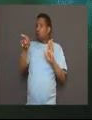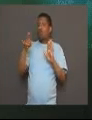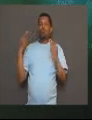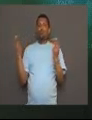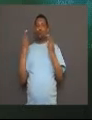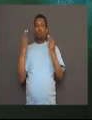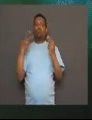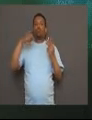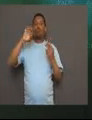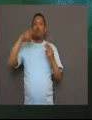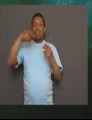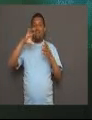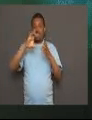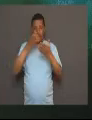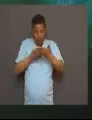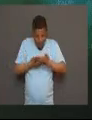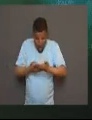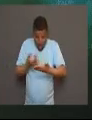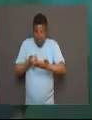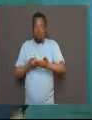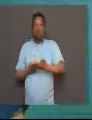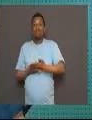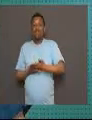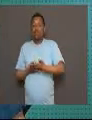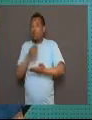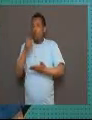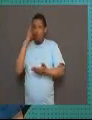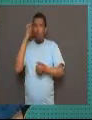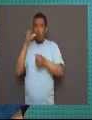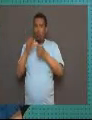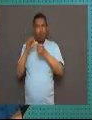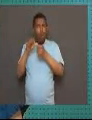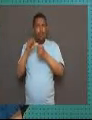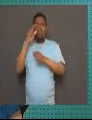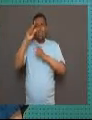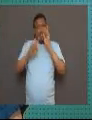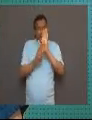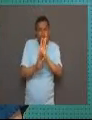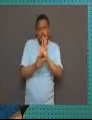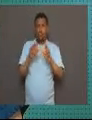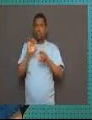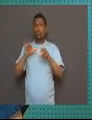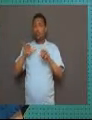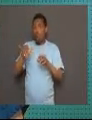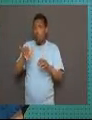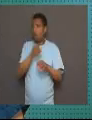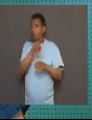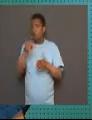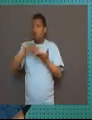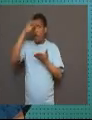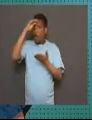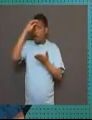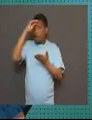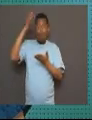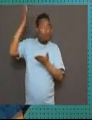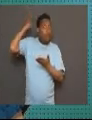used in topographical maps. You recalled signs and symbols you